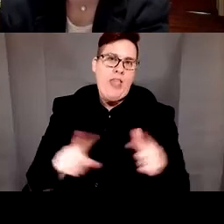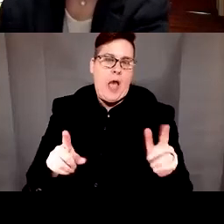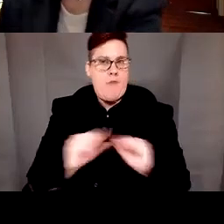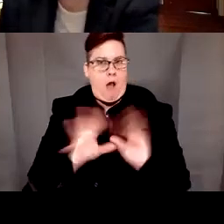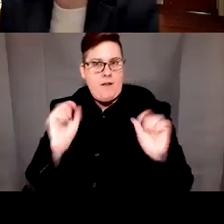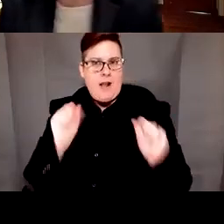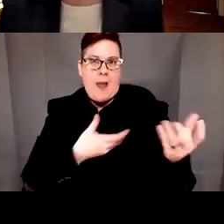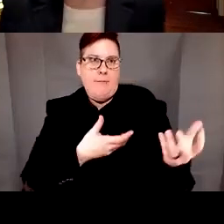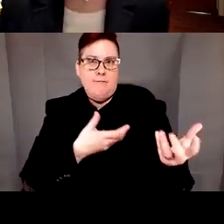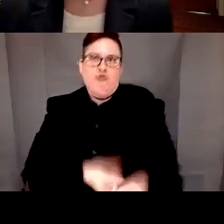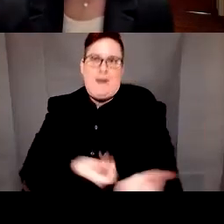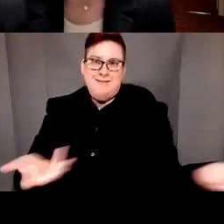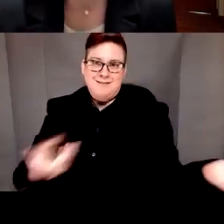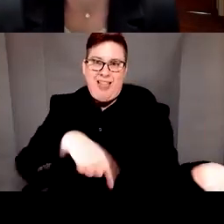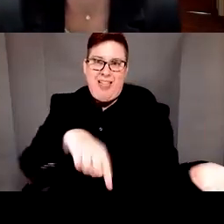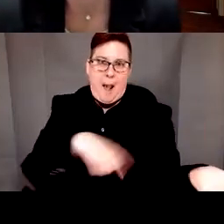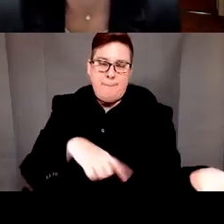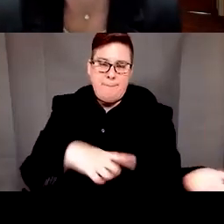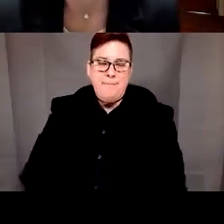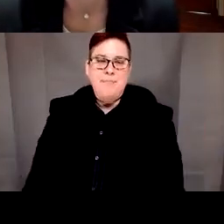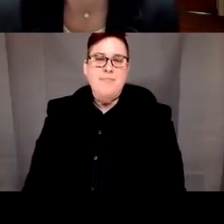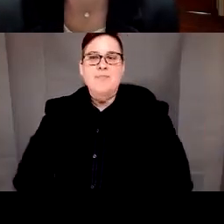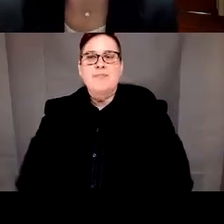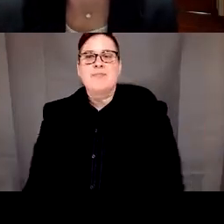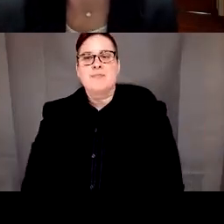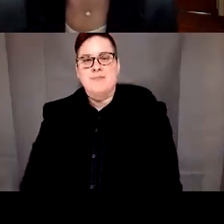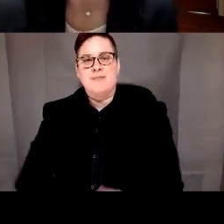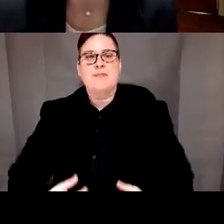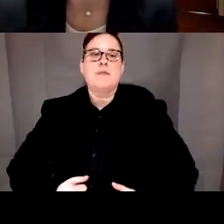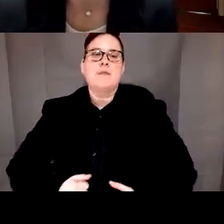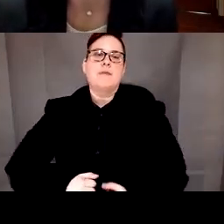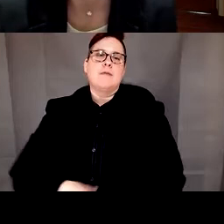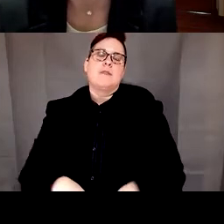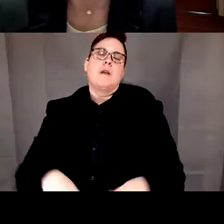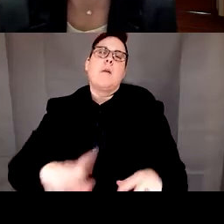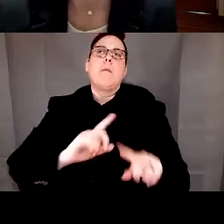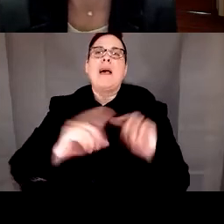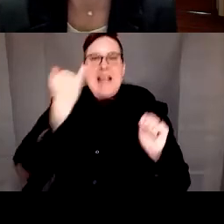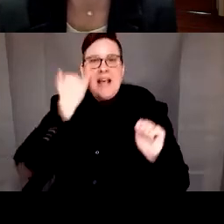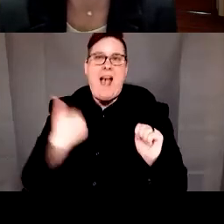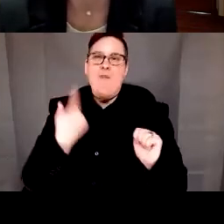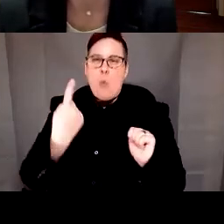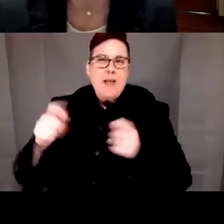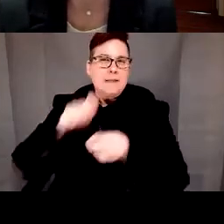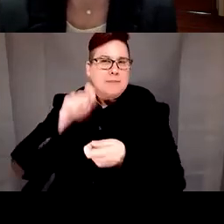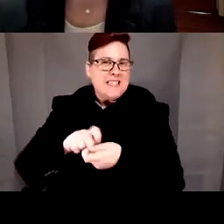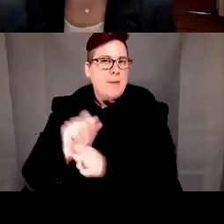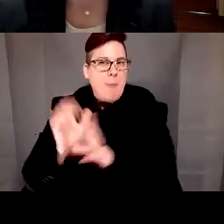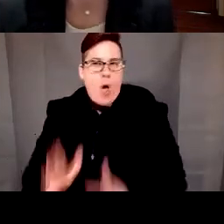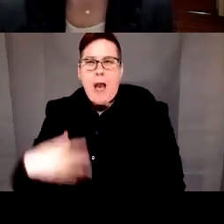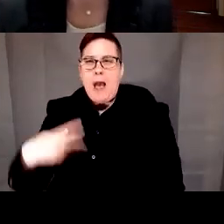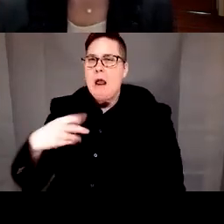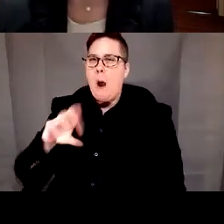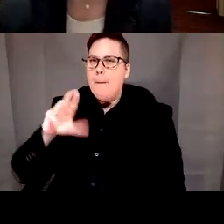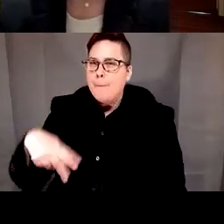credibility. It was a problem employee, a perpetrator, a predator who just had